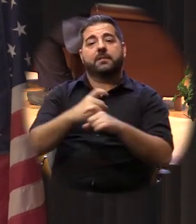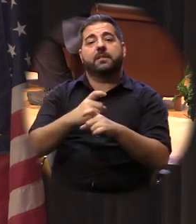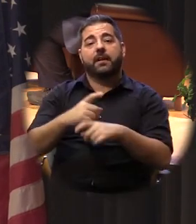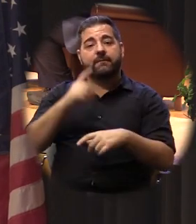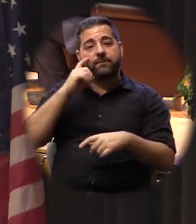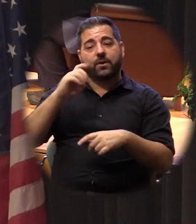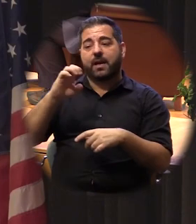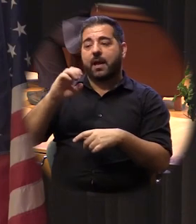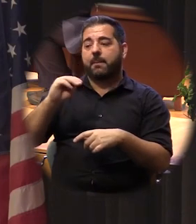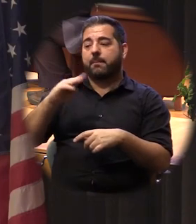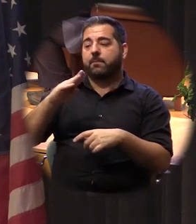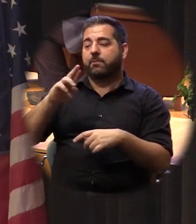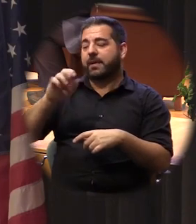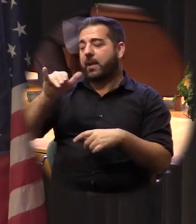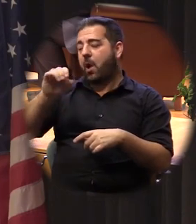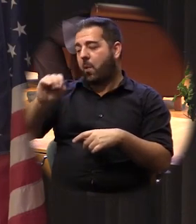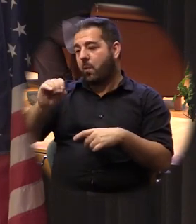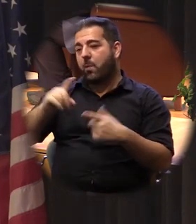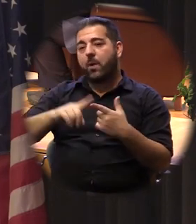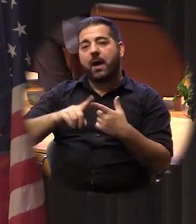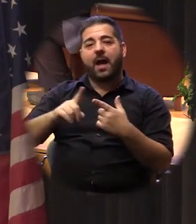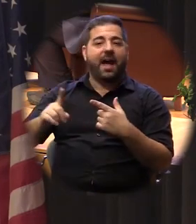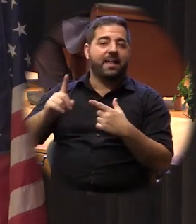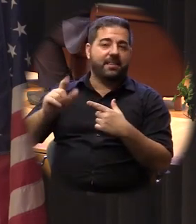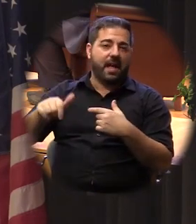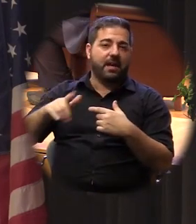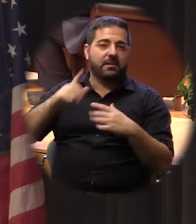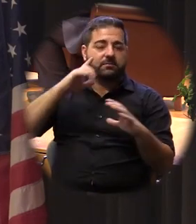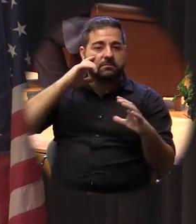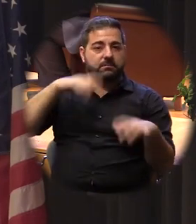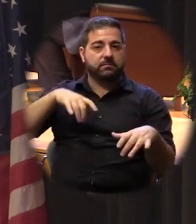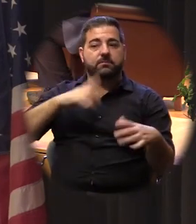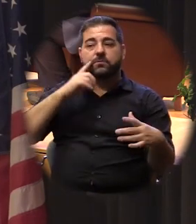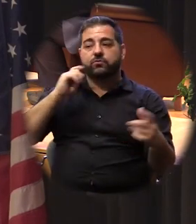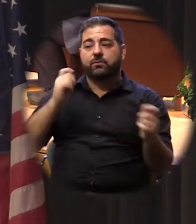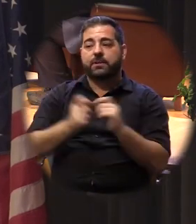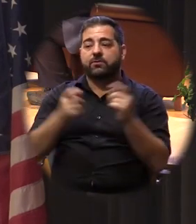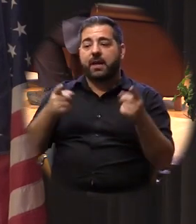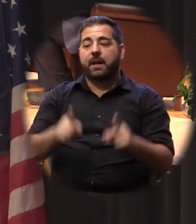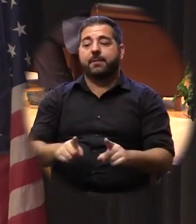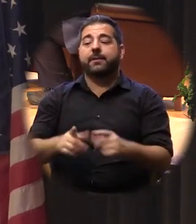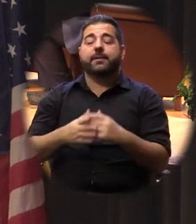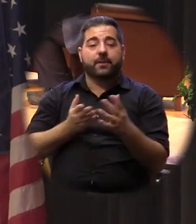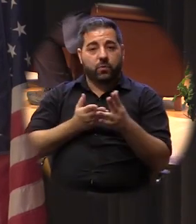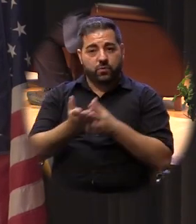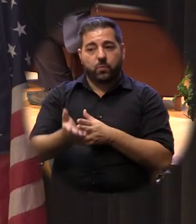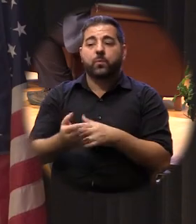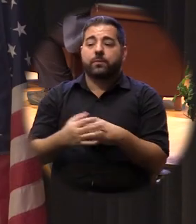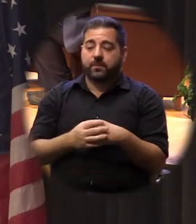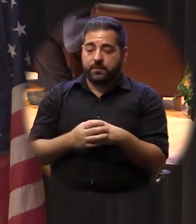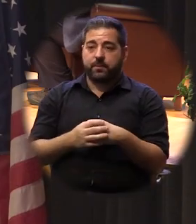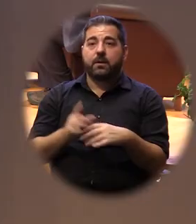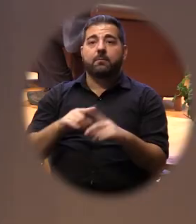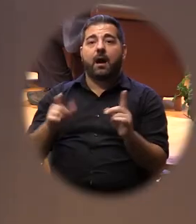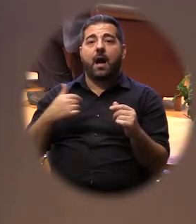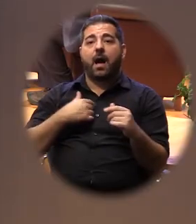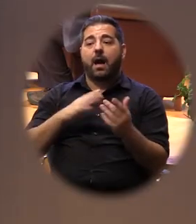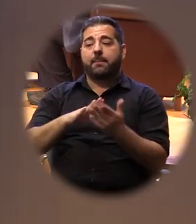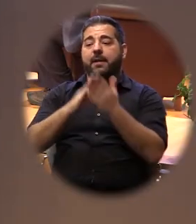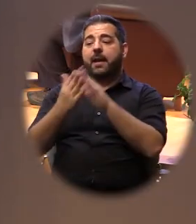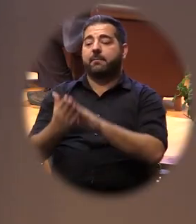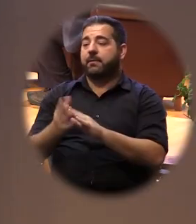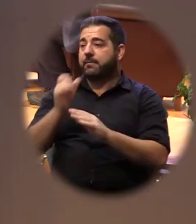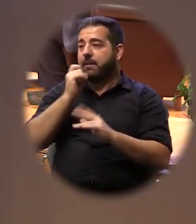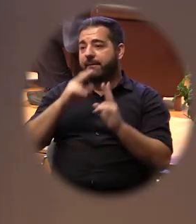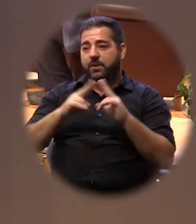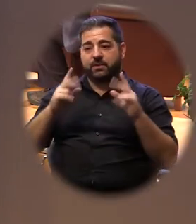the embryo and the sort of astounding transformations it went through, it goes through. But I became, not